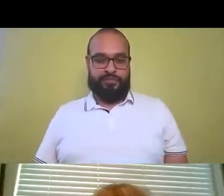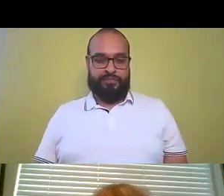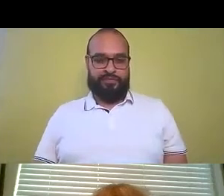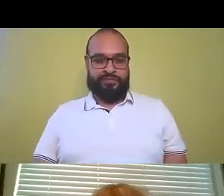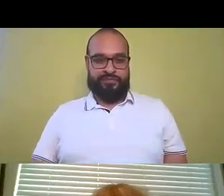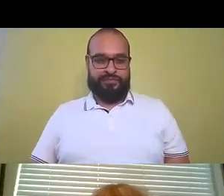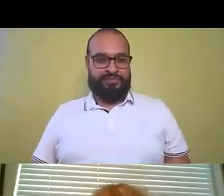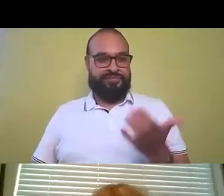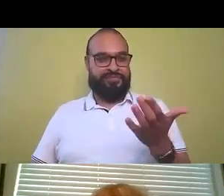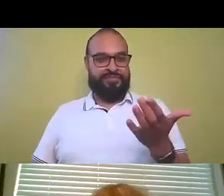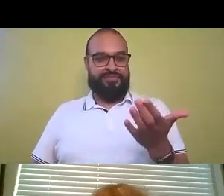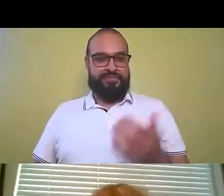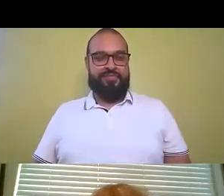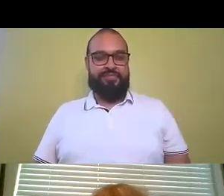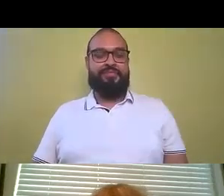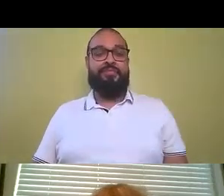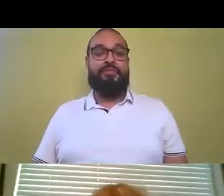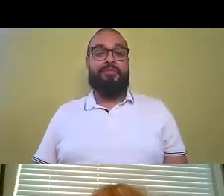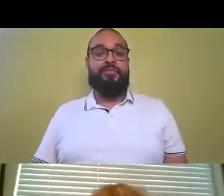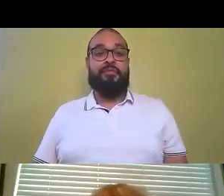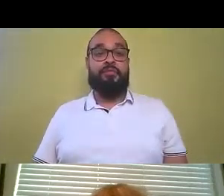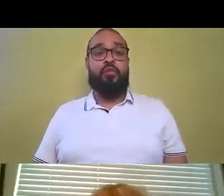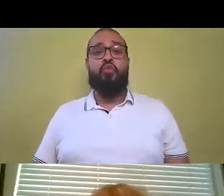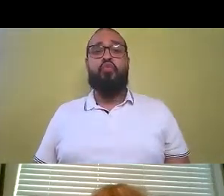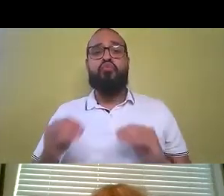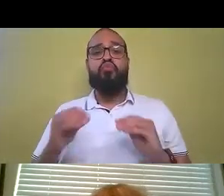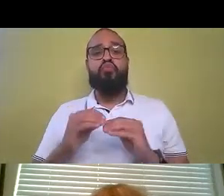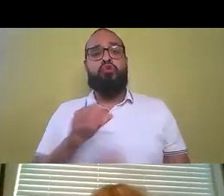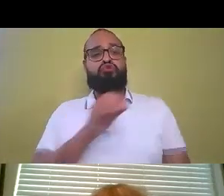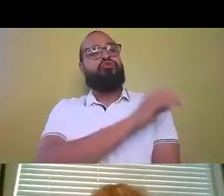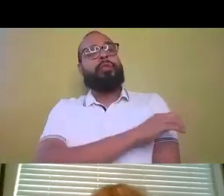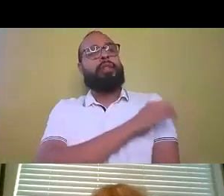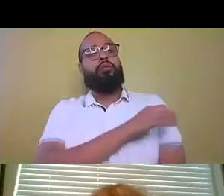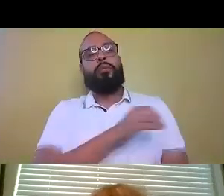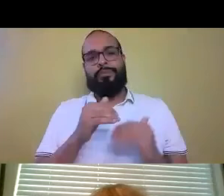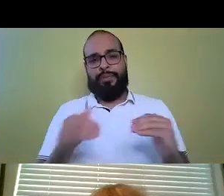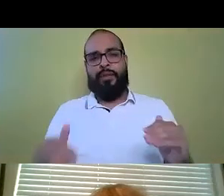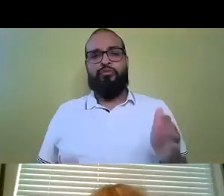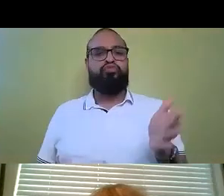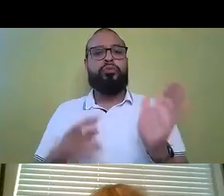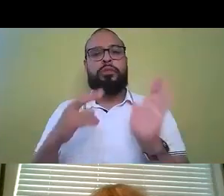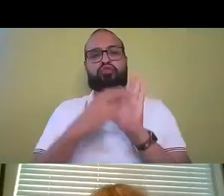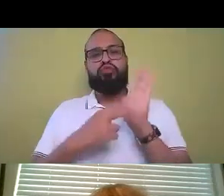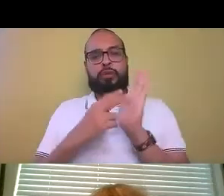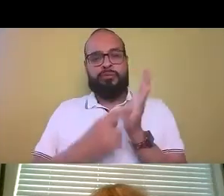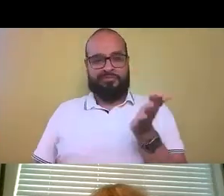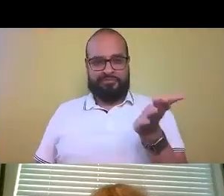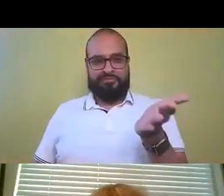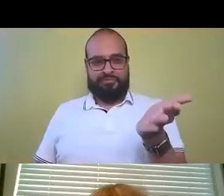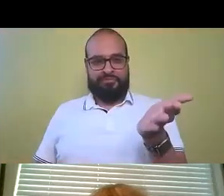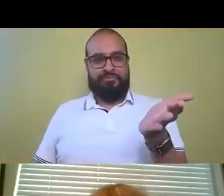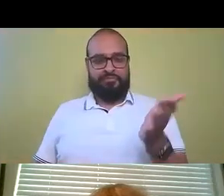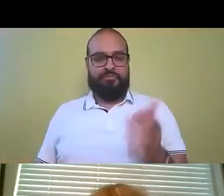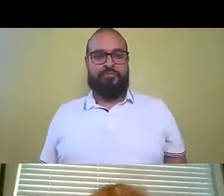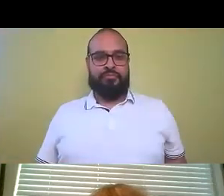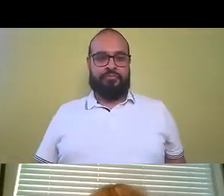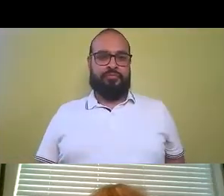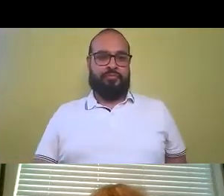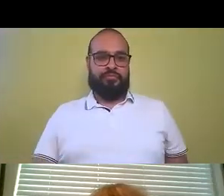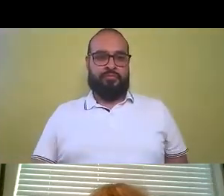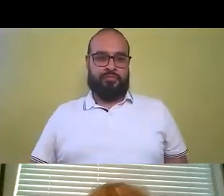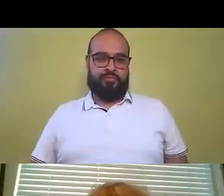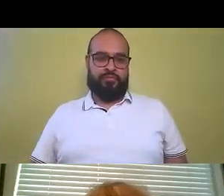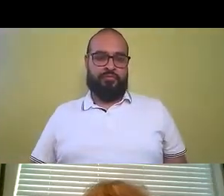And this is, again, this is just a little bit more clinical if you wanted this, that the child that's able to recognize their level of